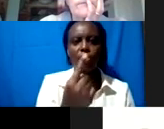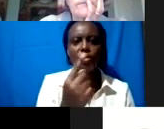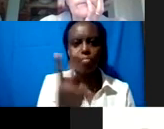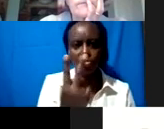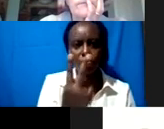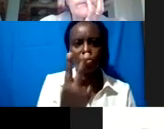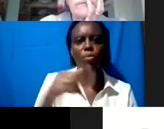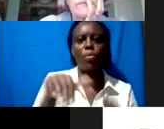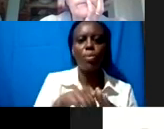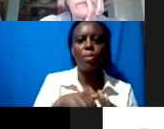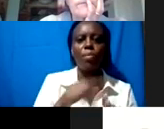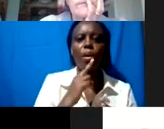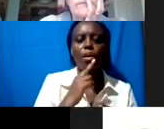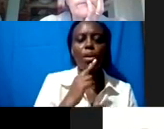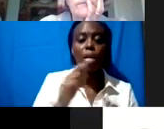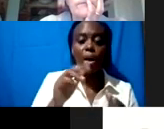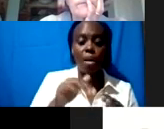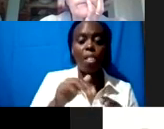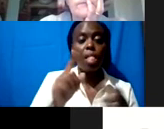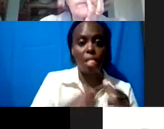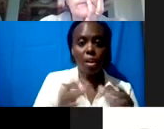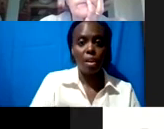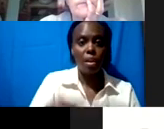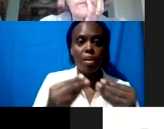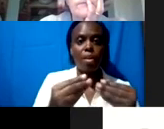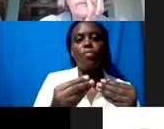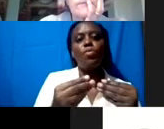It gives you 200 plus 94